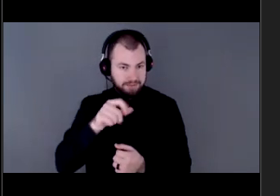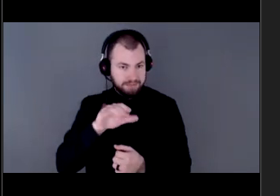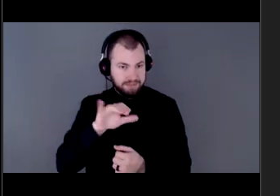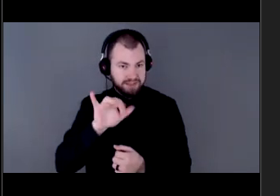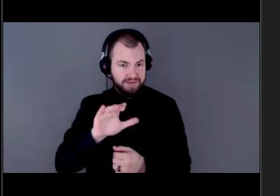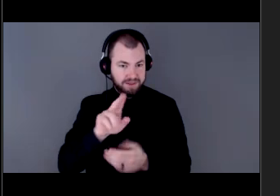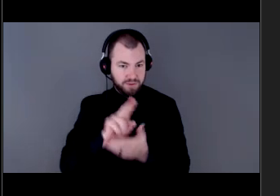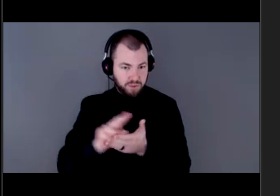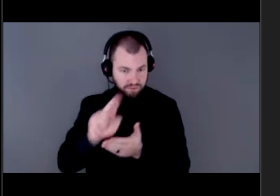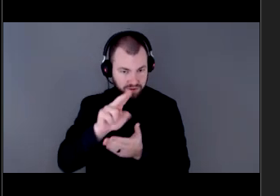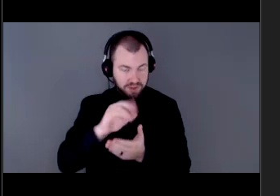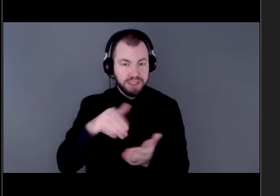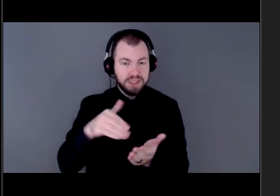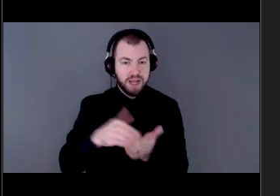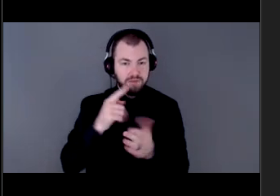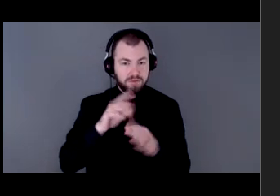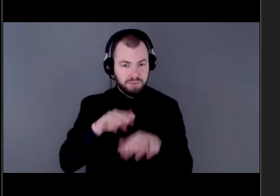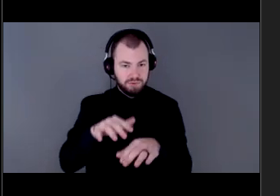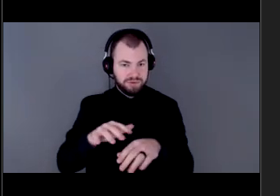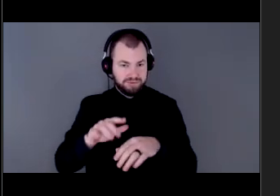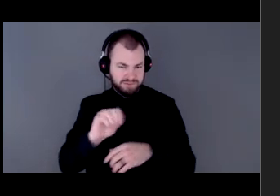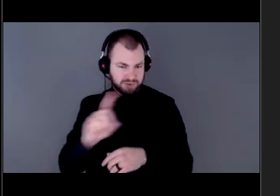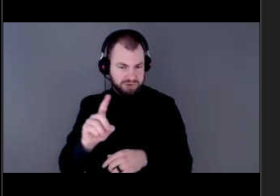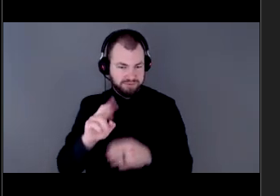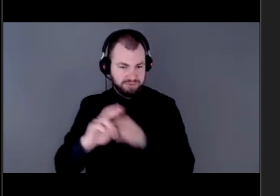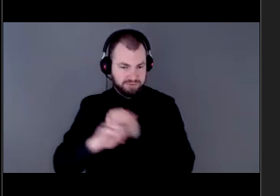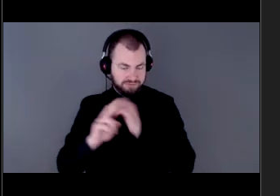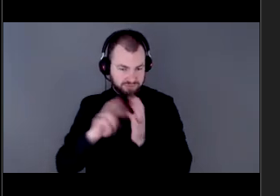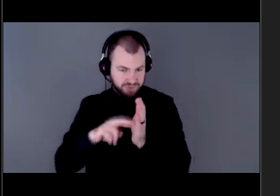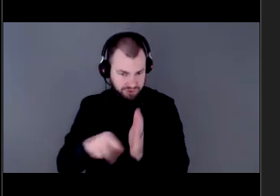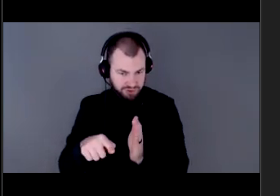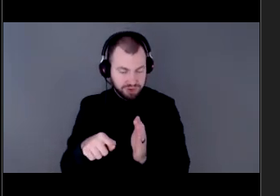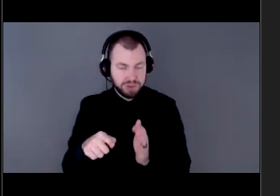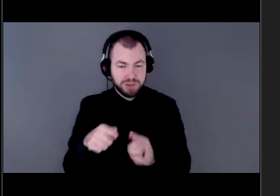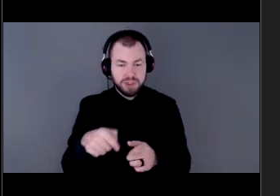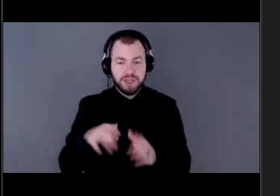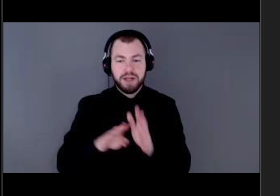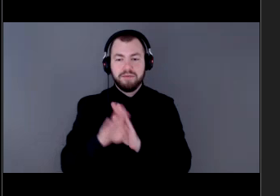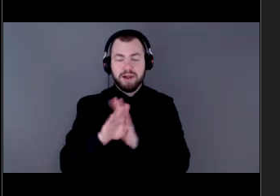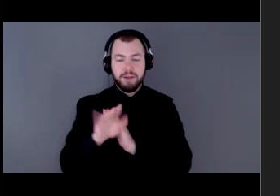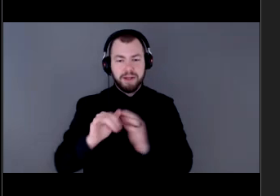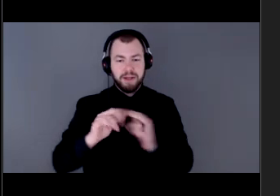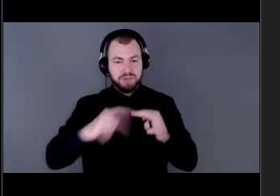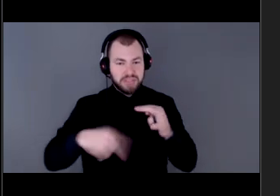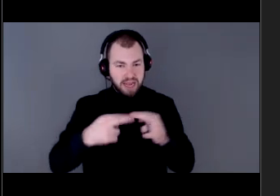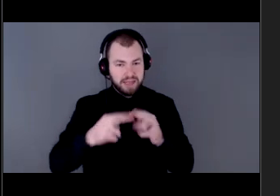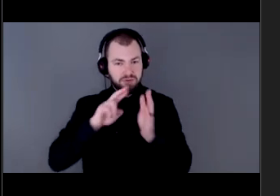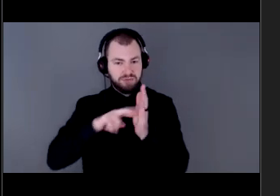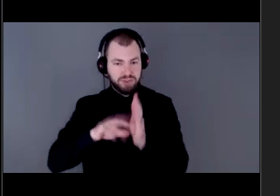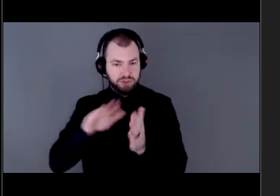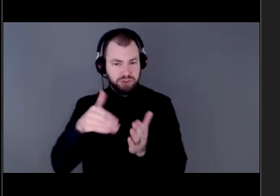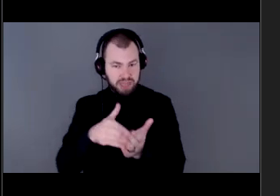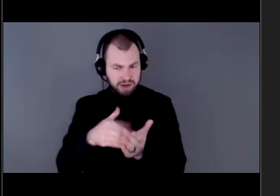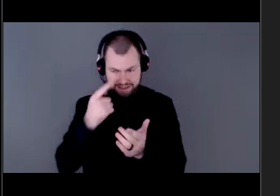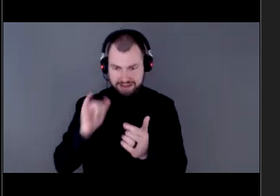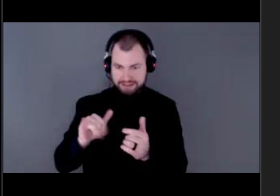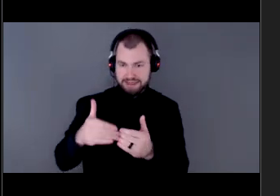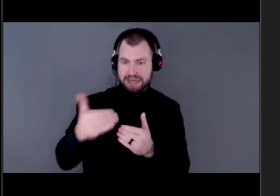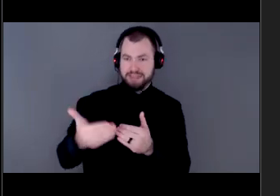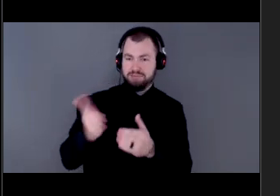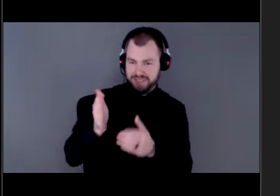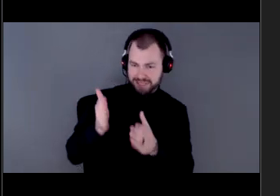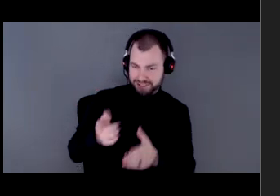Marine Debris Research, and they've developed a recycling research center, which they'll talk about next, I believe, that